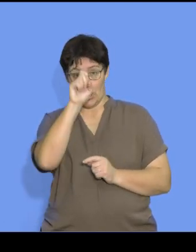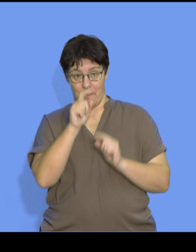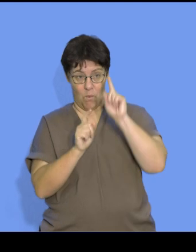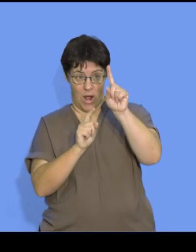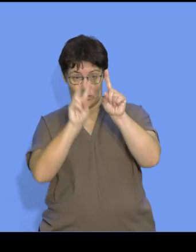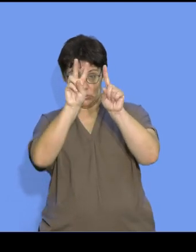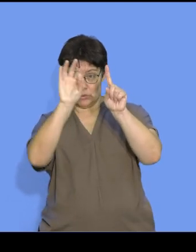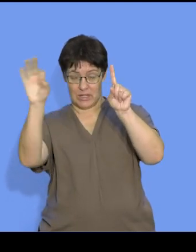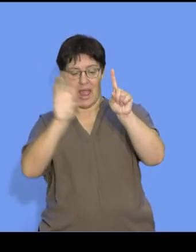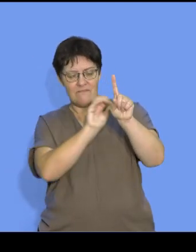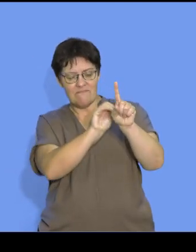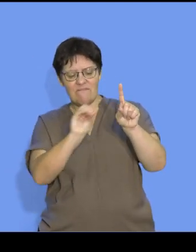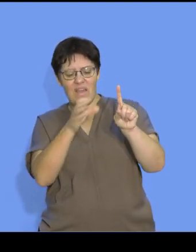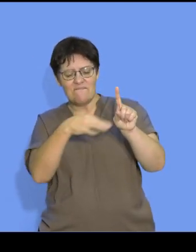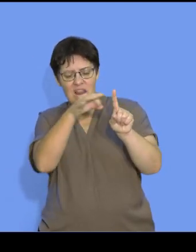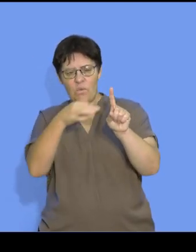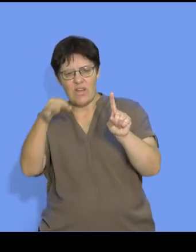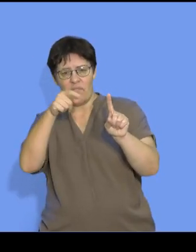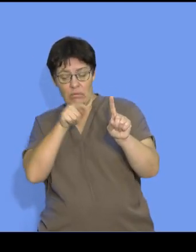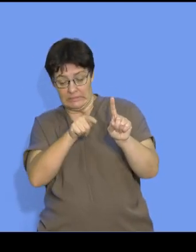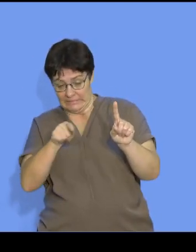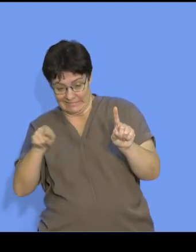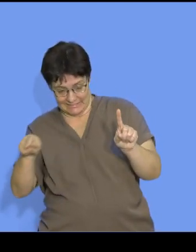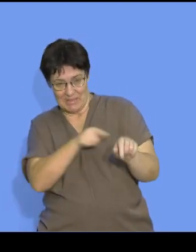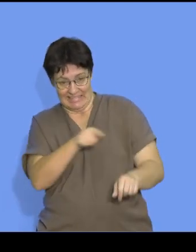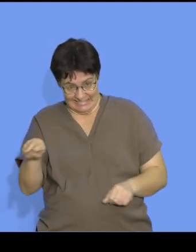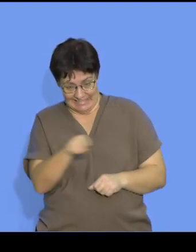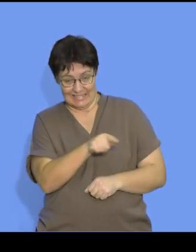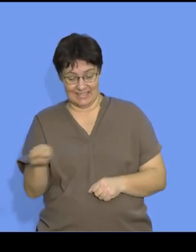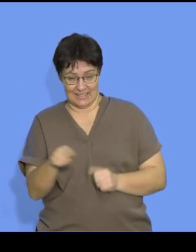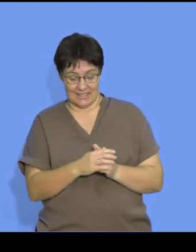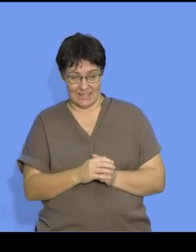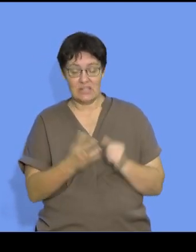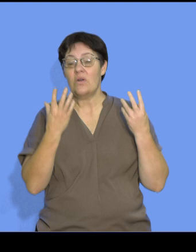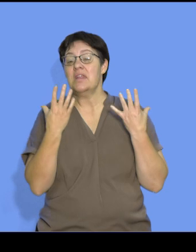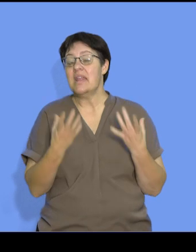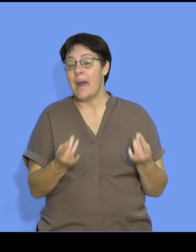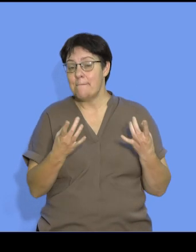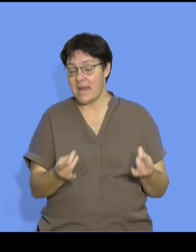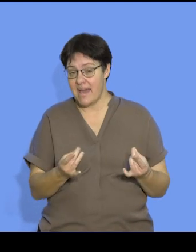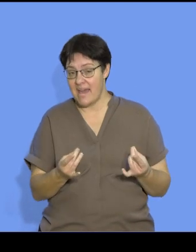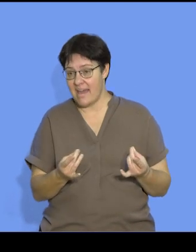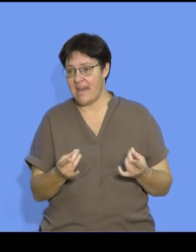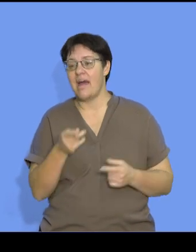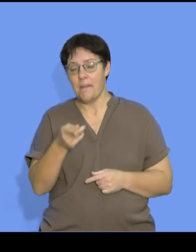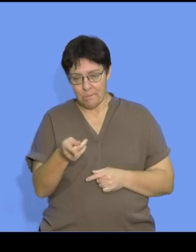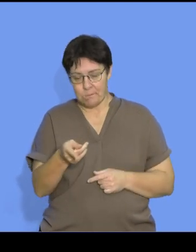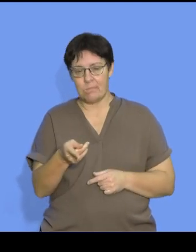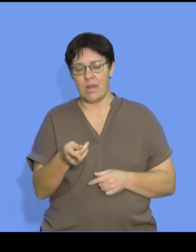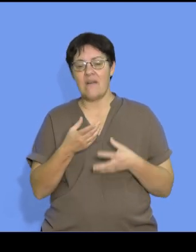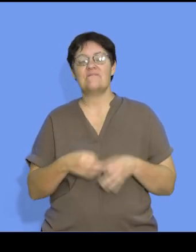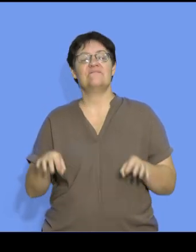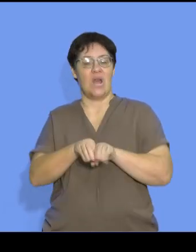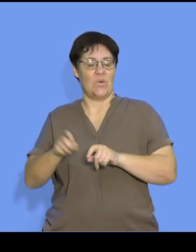term. So we will say that we can substitute in a number that is the actual value of the